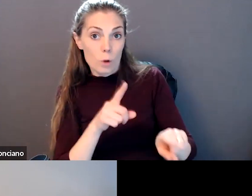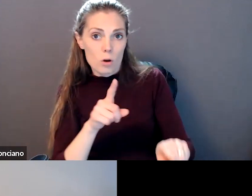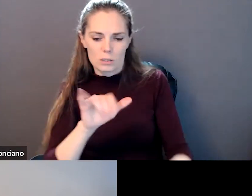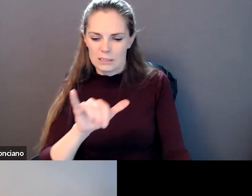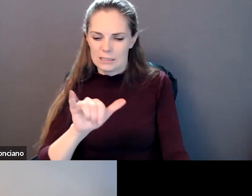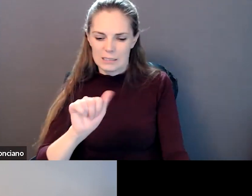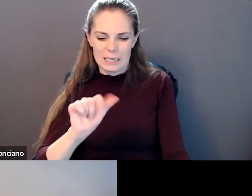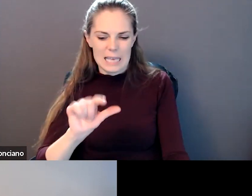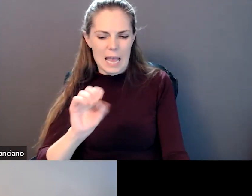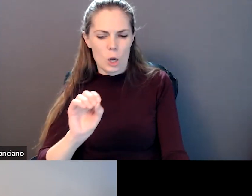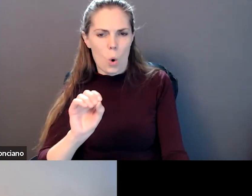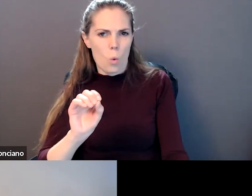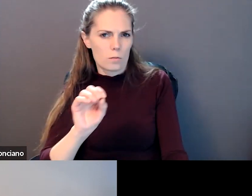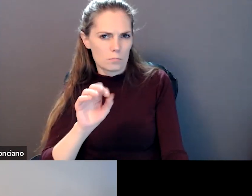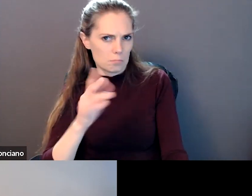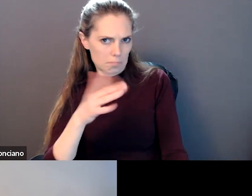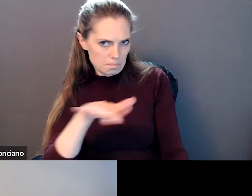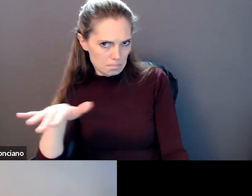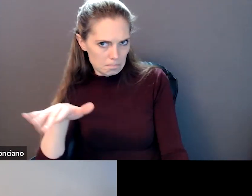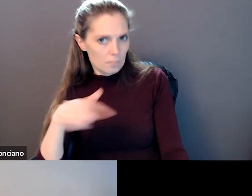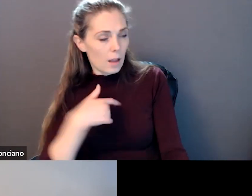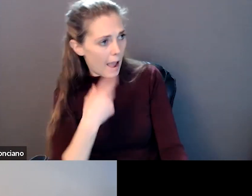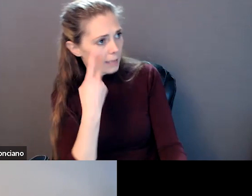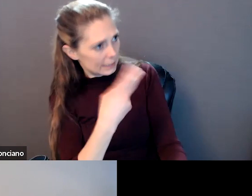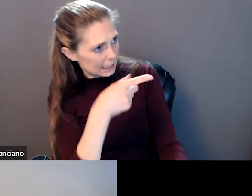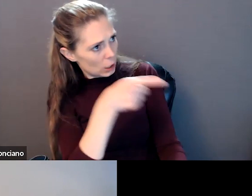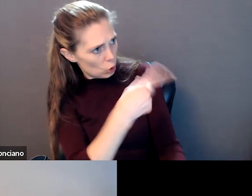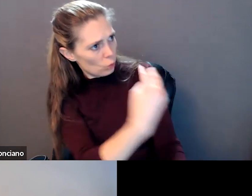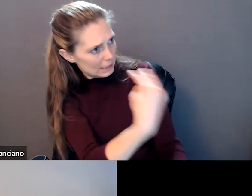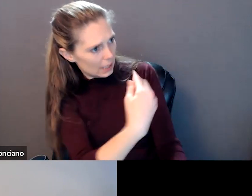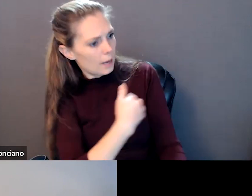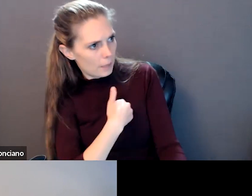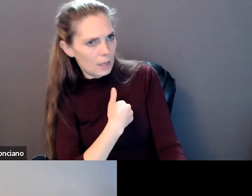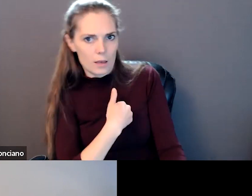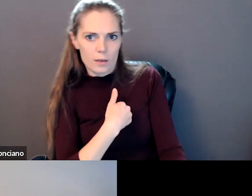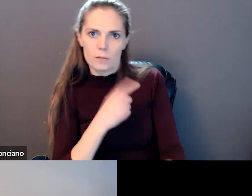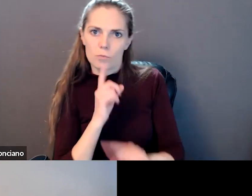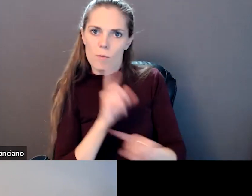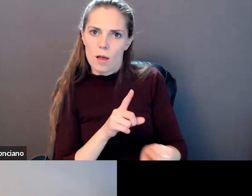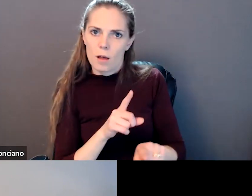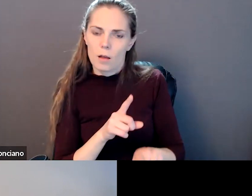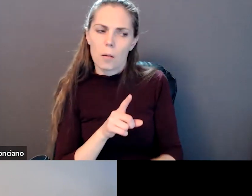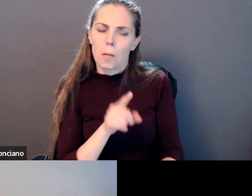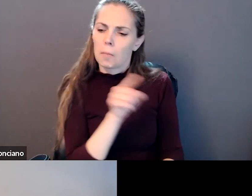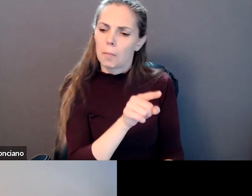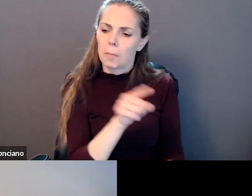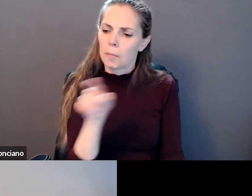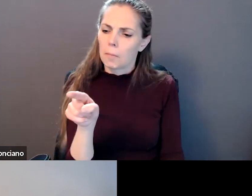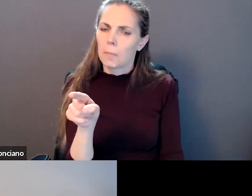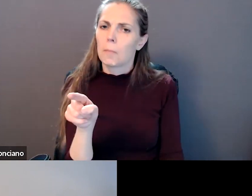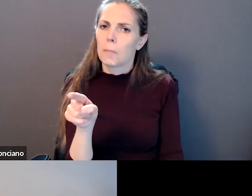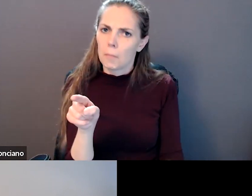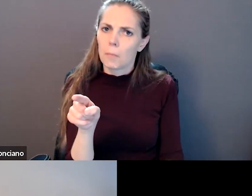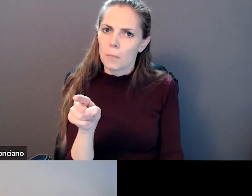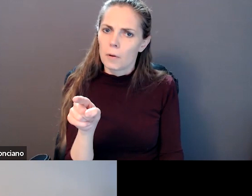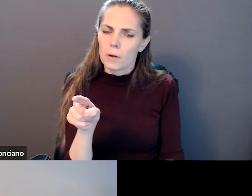I see you seeing me. And I hope that when I say it to you in a moment, as